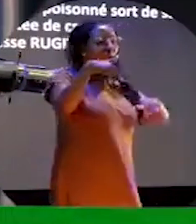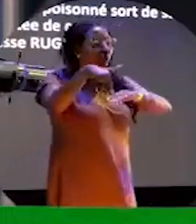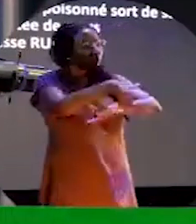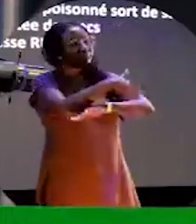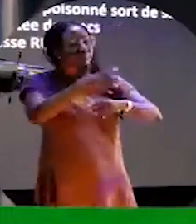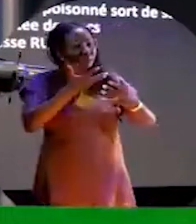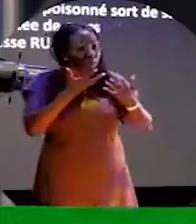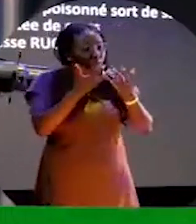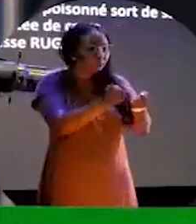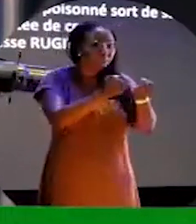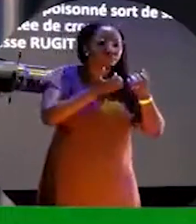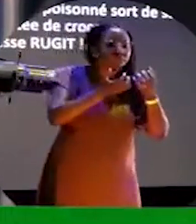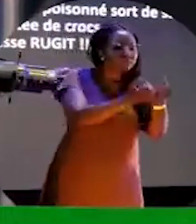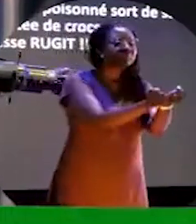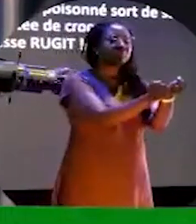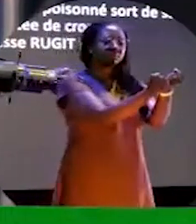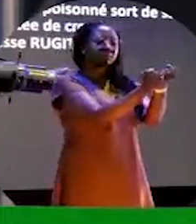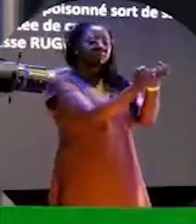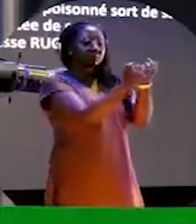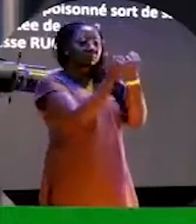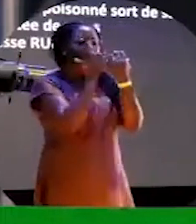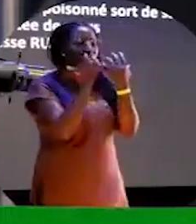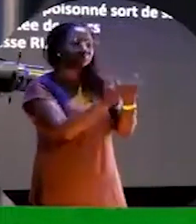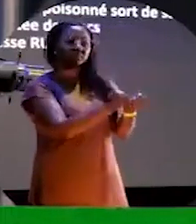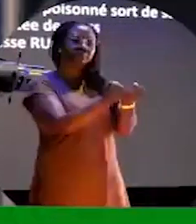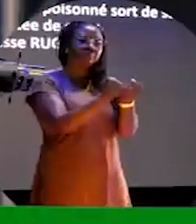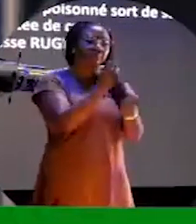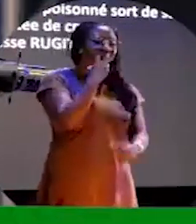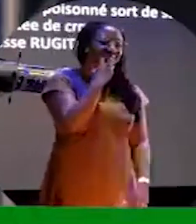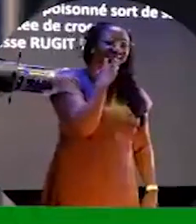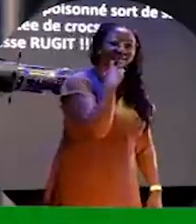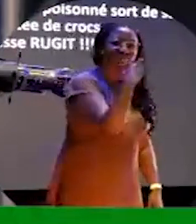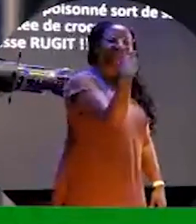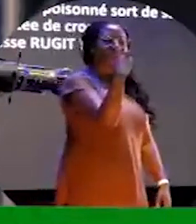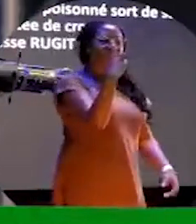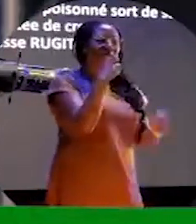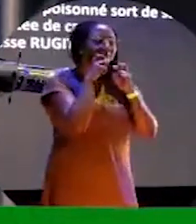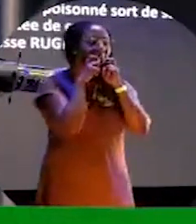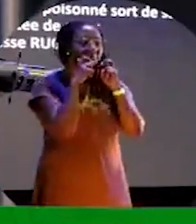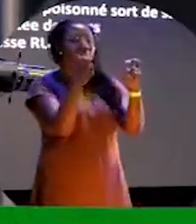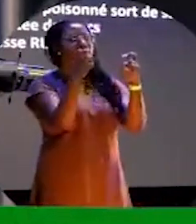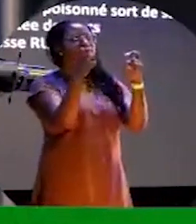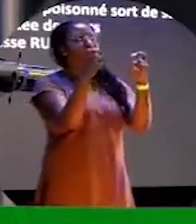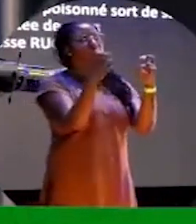his throat like the thing with fangs, and the drought roars.